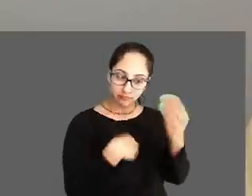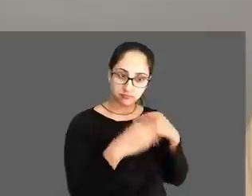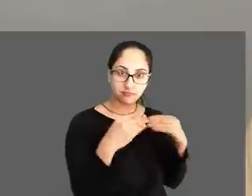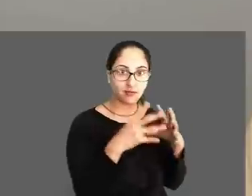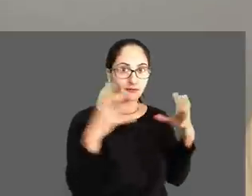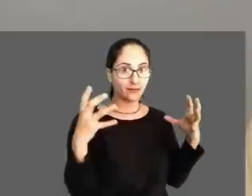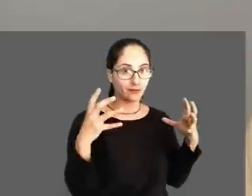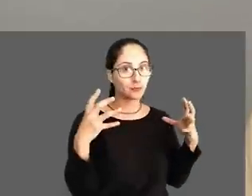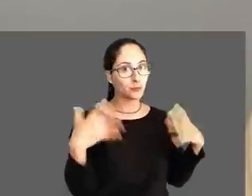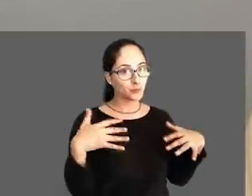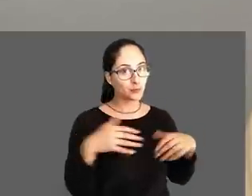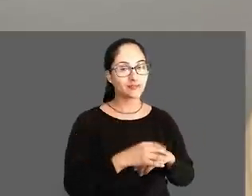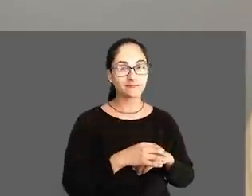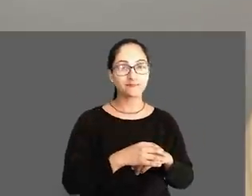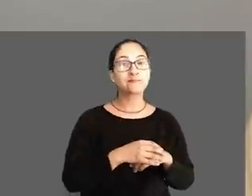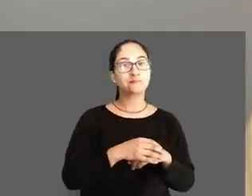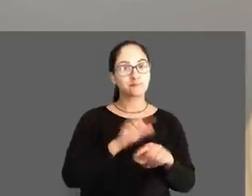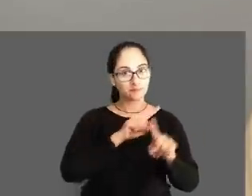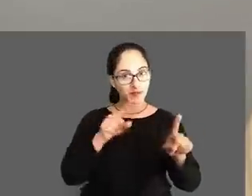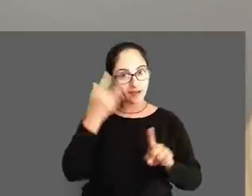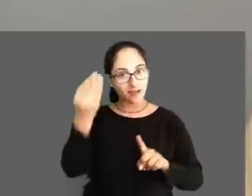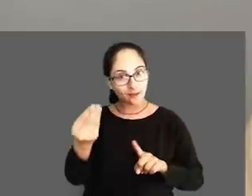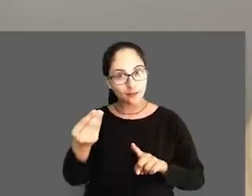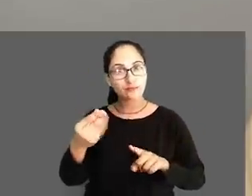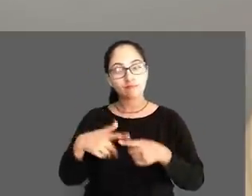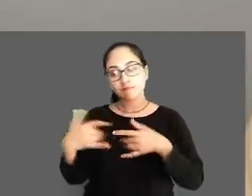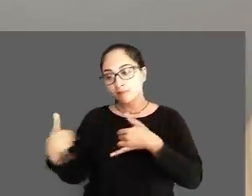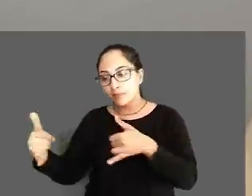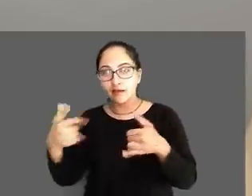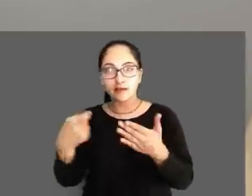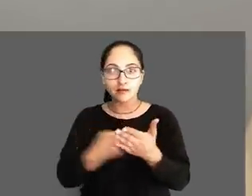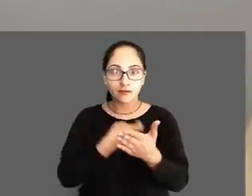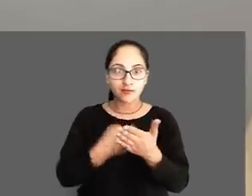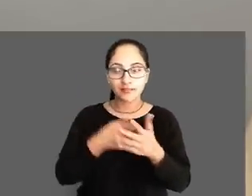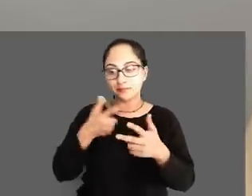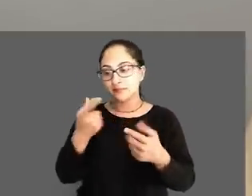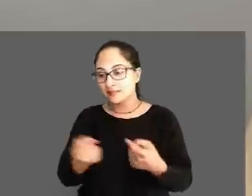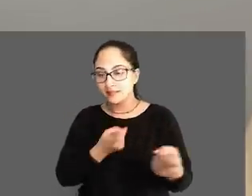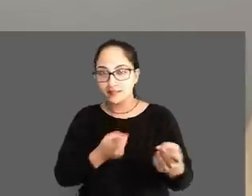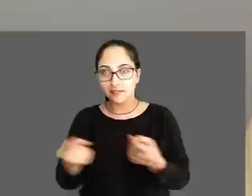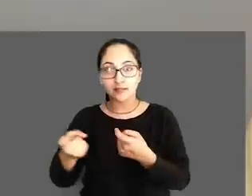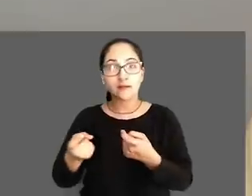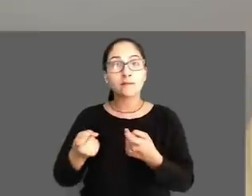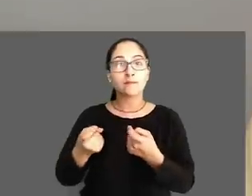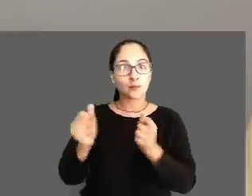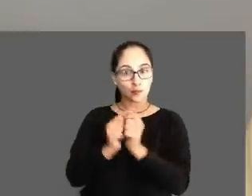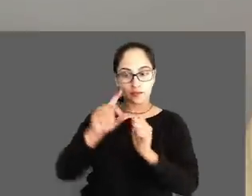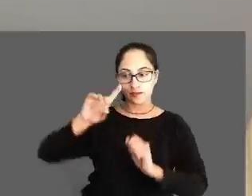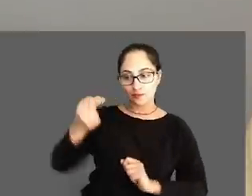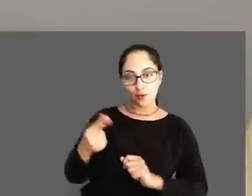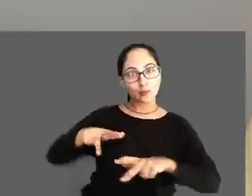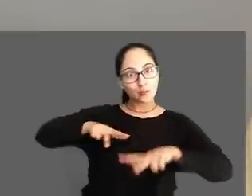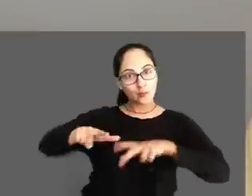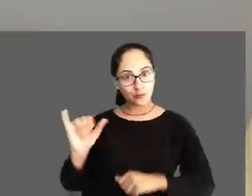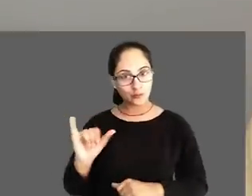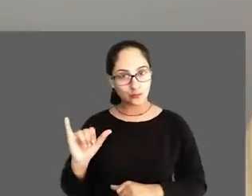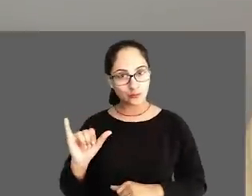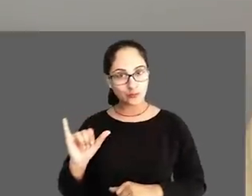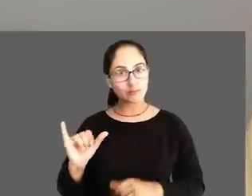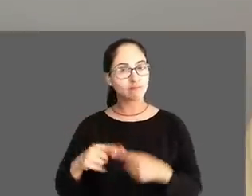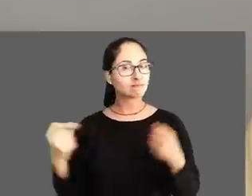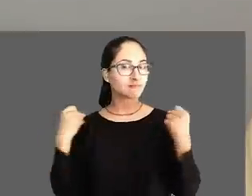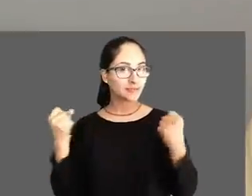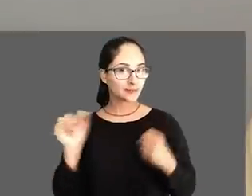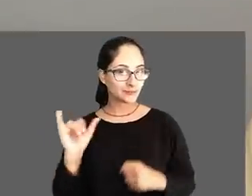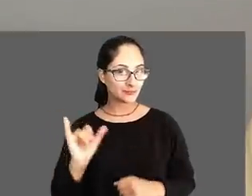goods in my house, but we were able to get out and do some sledding, skating, played some hockey, and went for many family walks with our two dogs to balance out